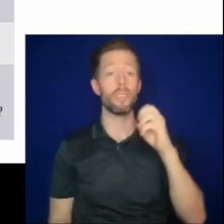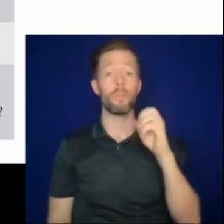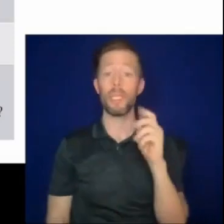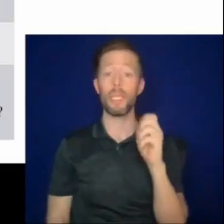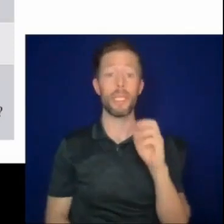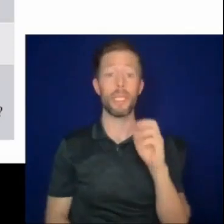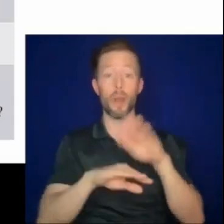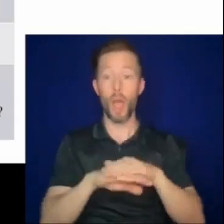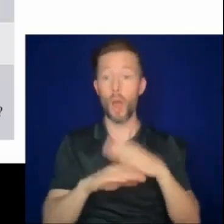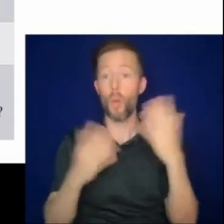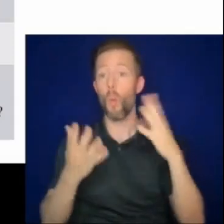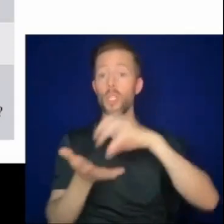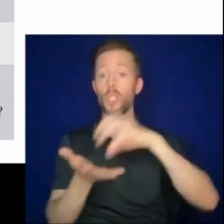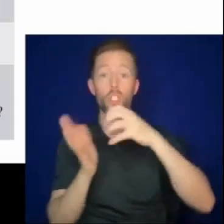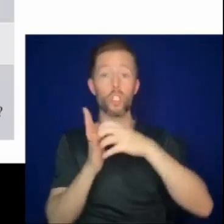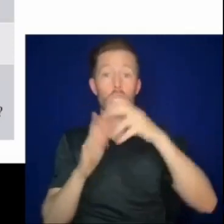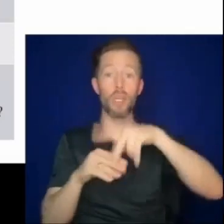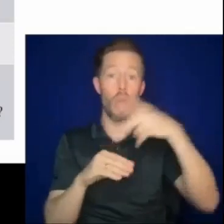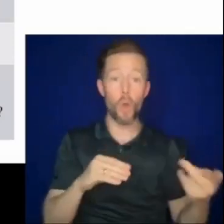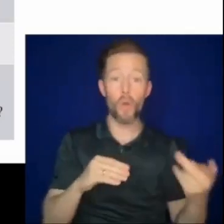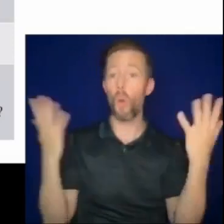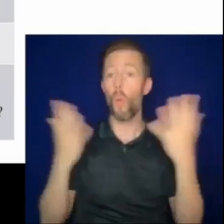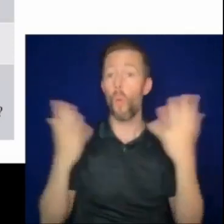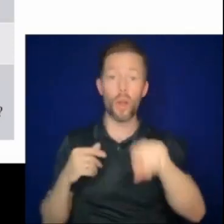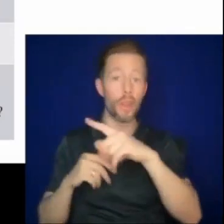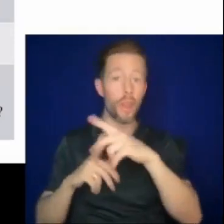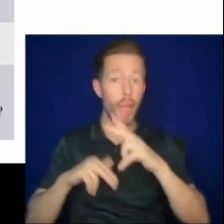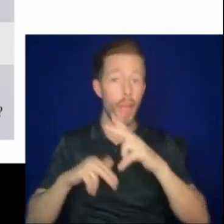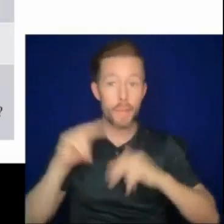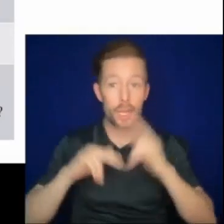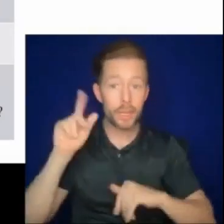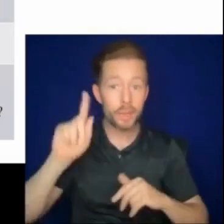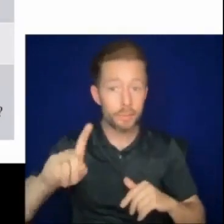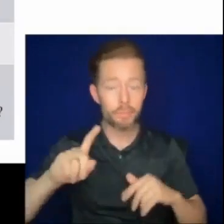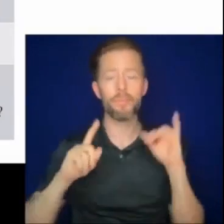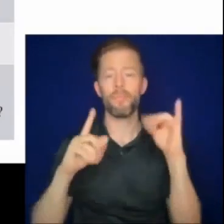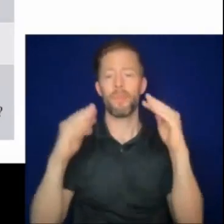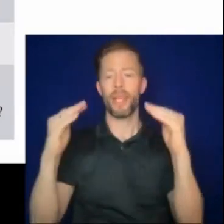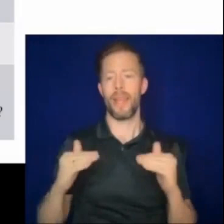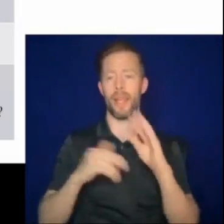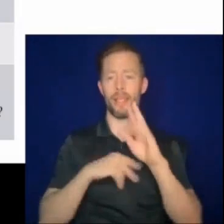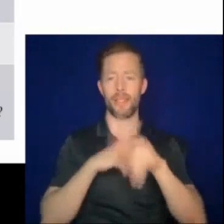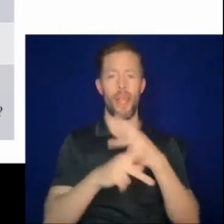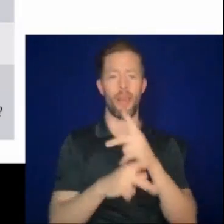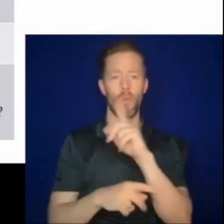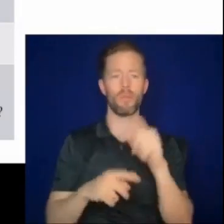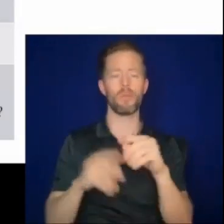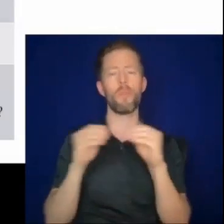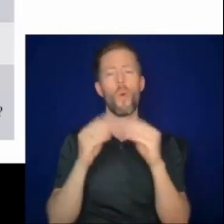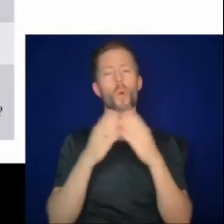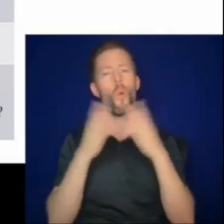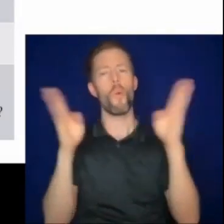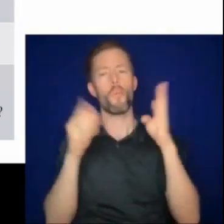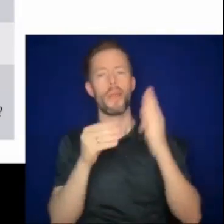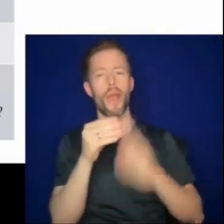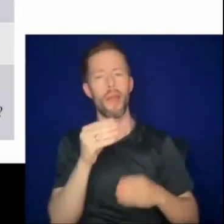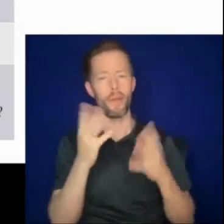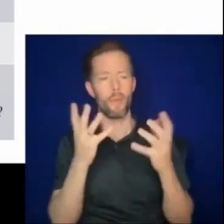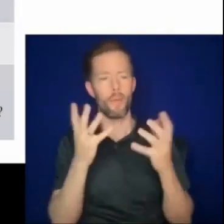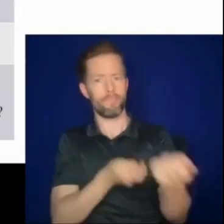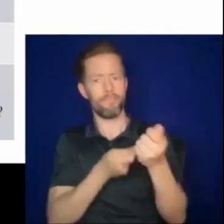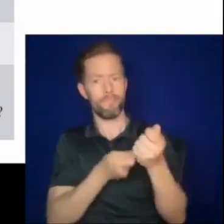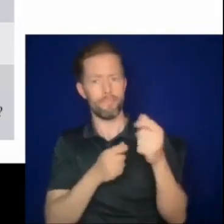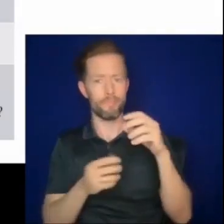for example, what did Pete put on? What did Cookie knock over? What are they building? The next type of question are